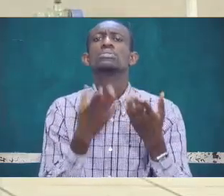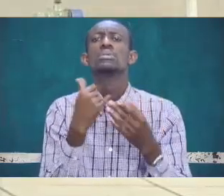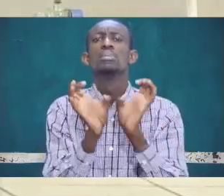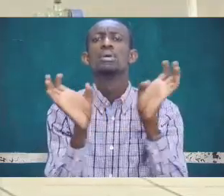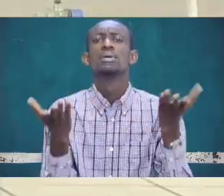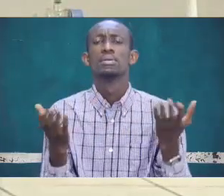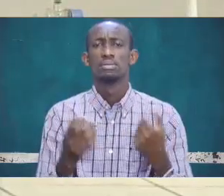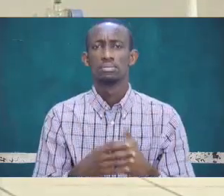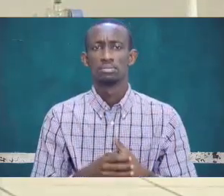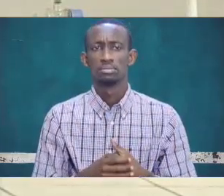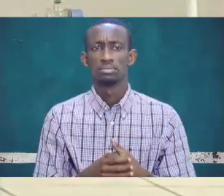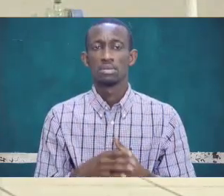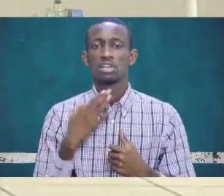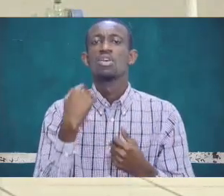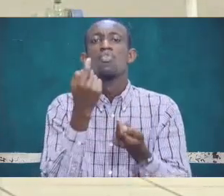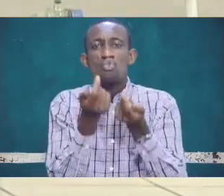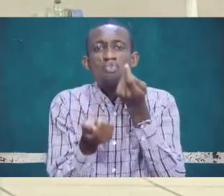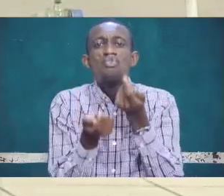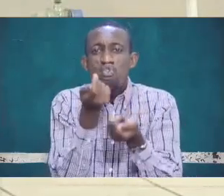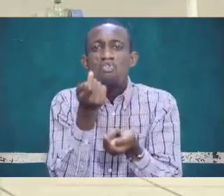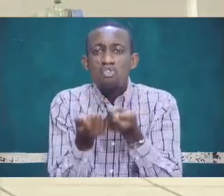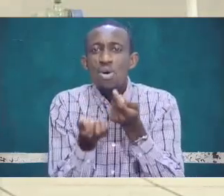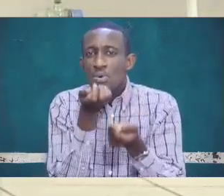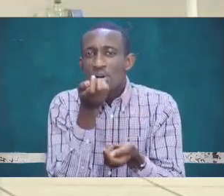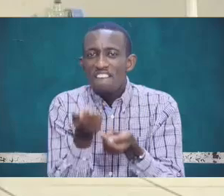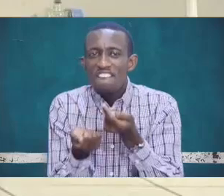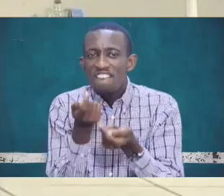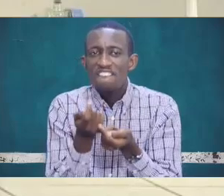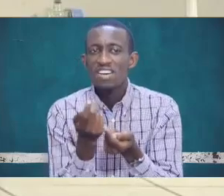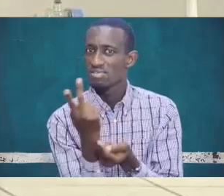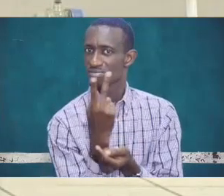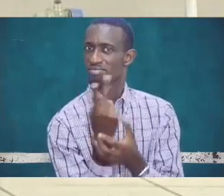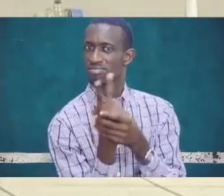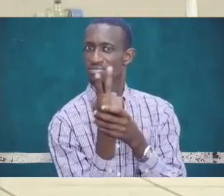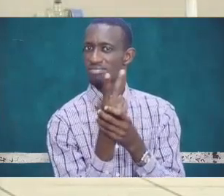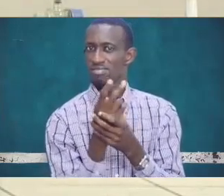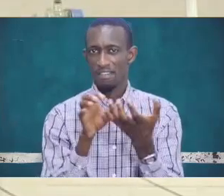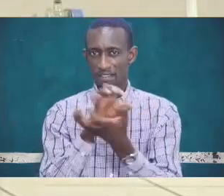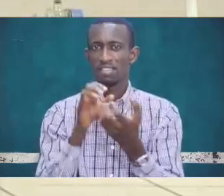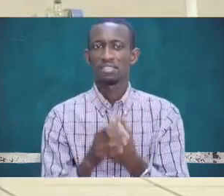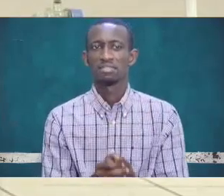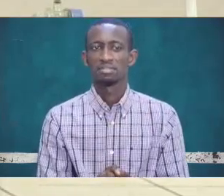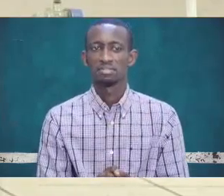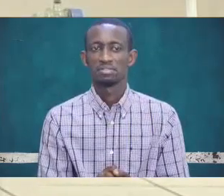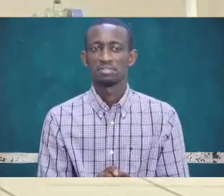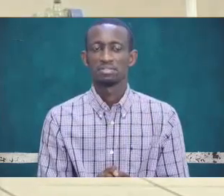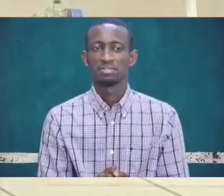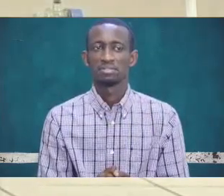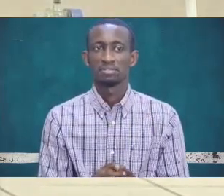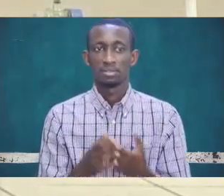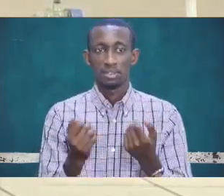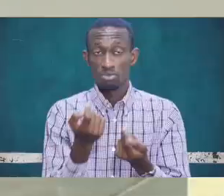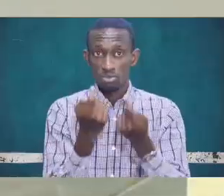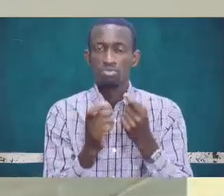We are just going to boil them, these two mixtures. So you have to take to